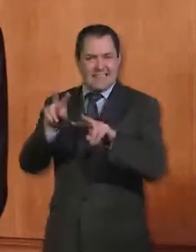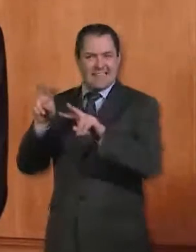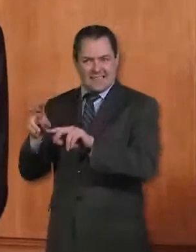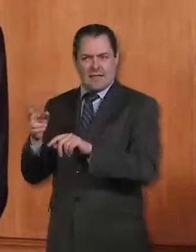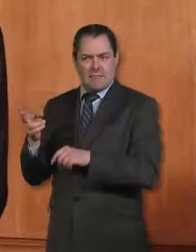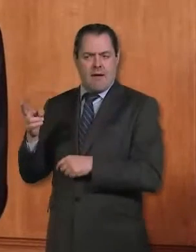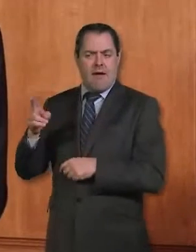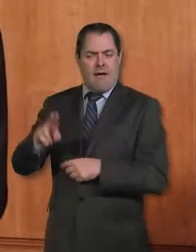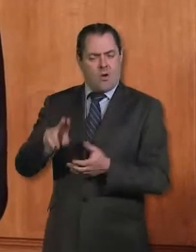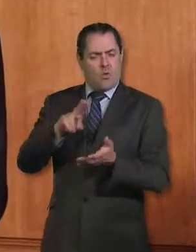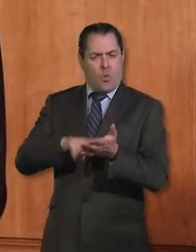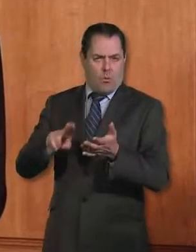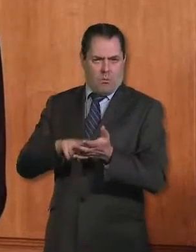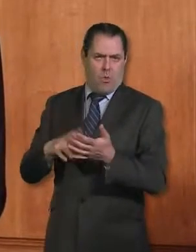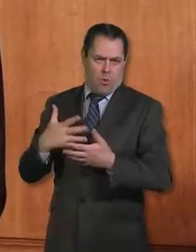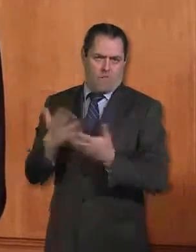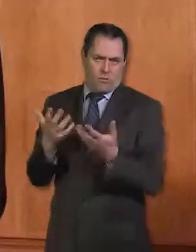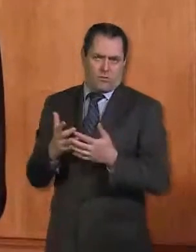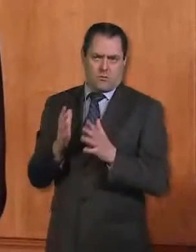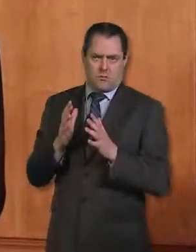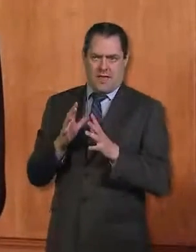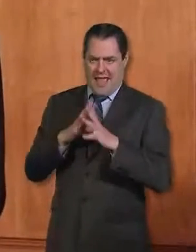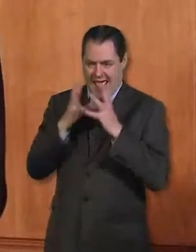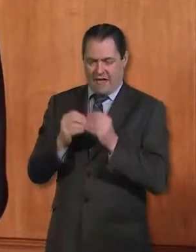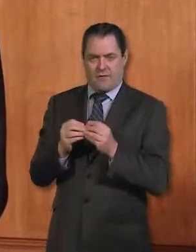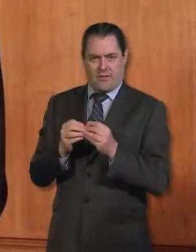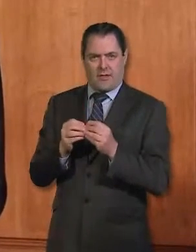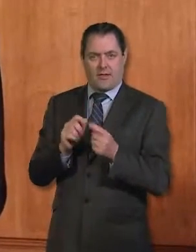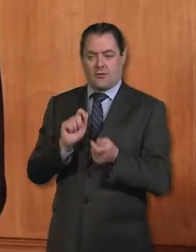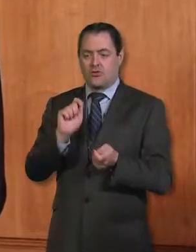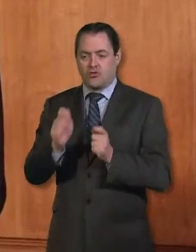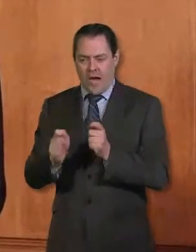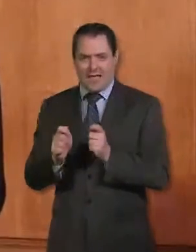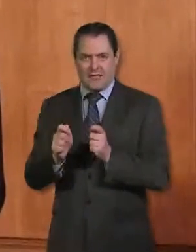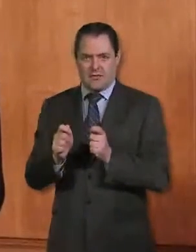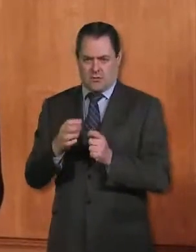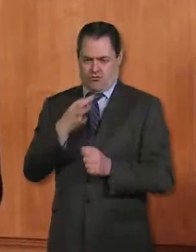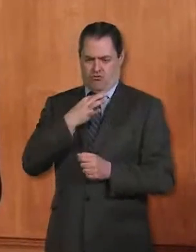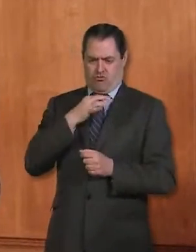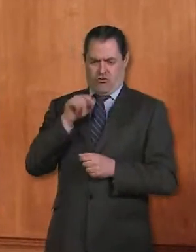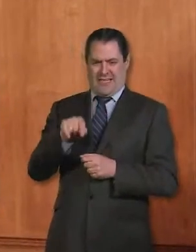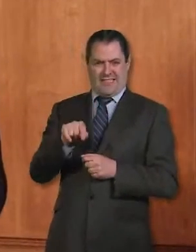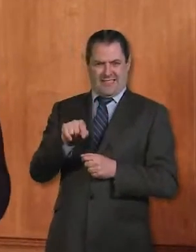do has risk attached to it, and the objective is to reduce that risk as much as possible.